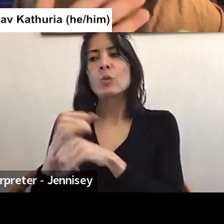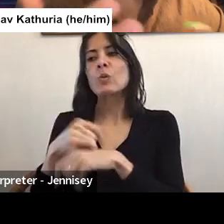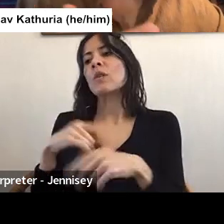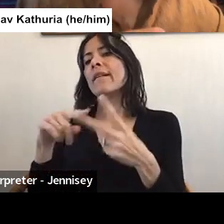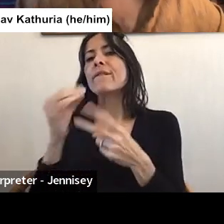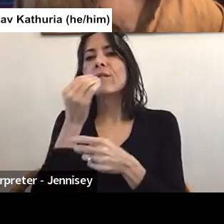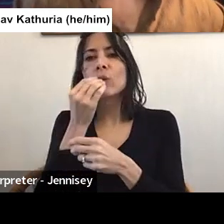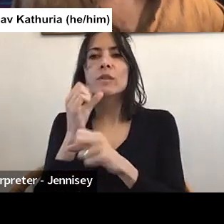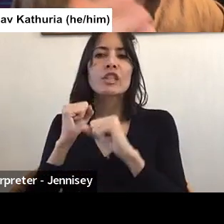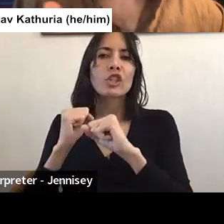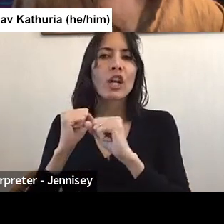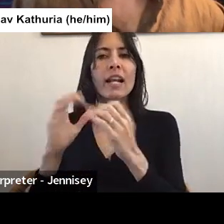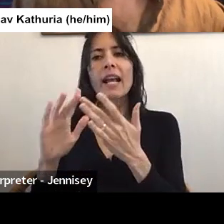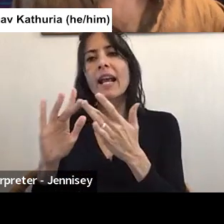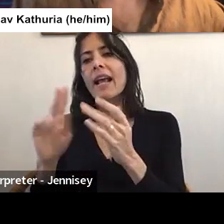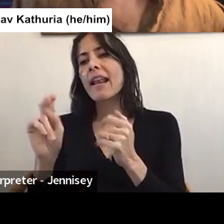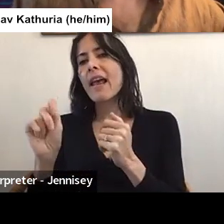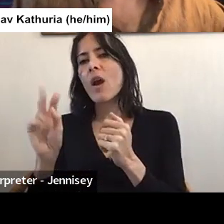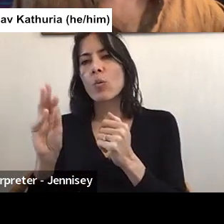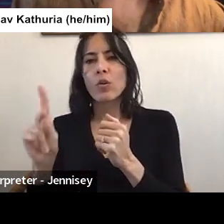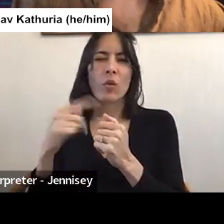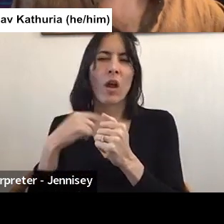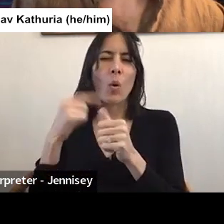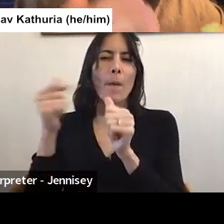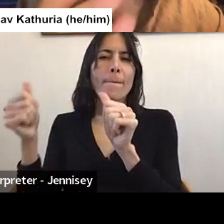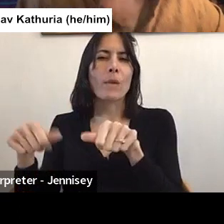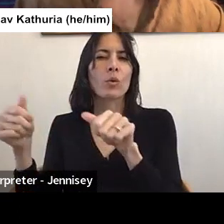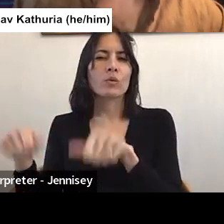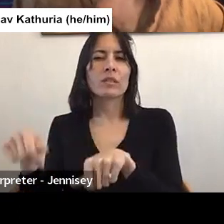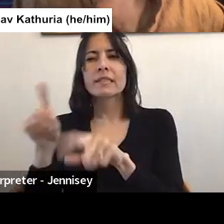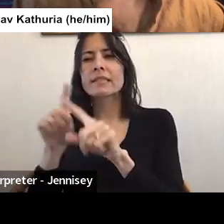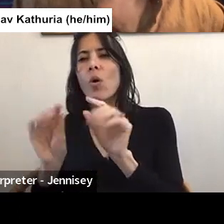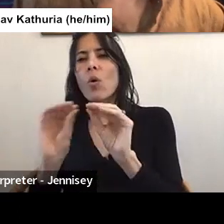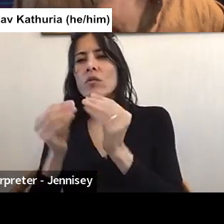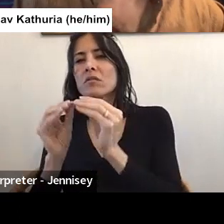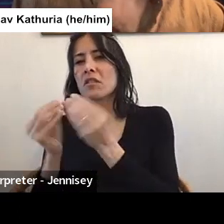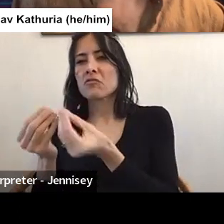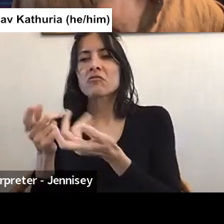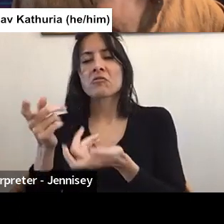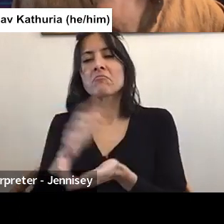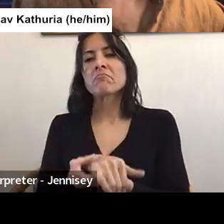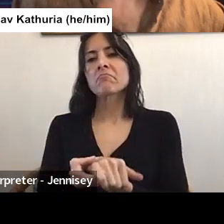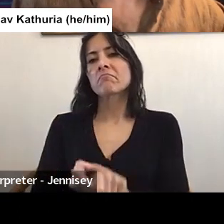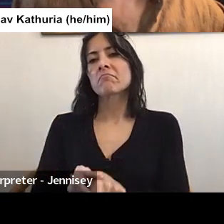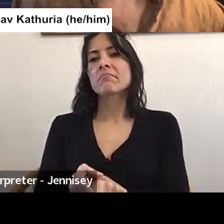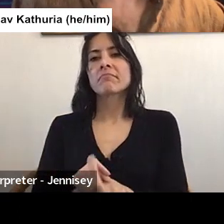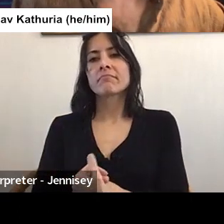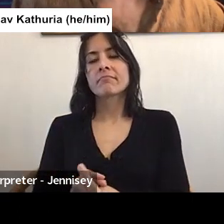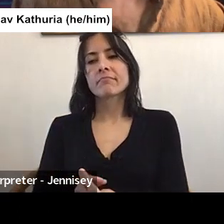So I'll post, I'll share some of those resources that Lydia, maybe you can share out with folks as well.